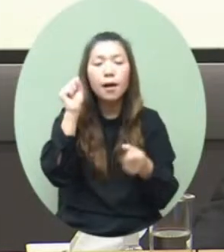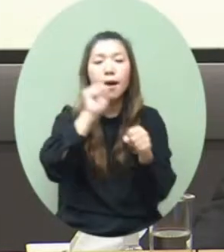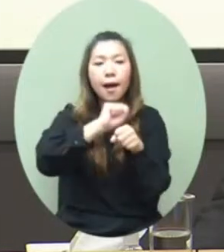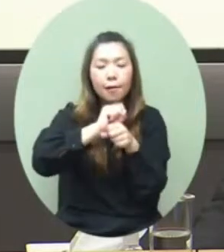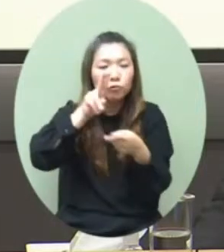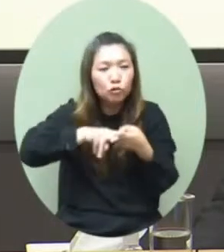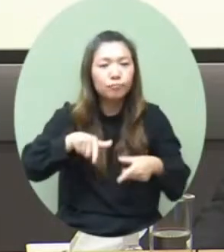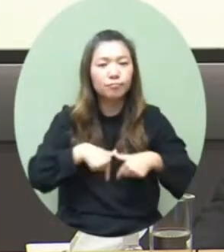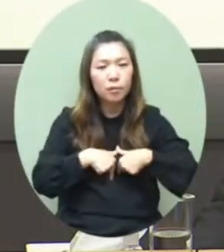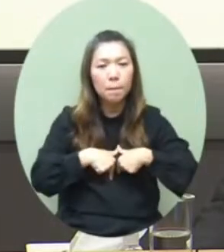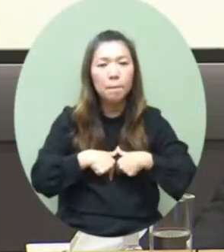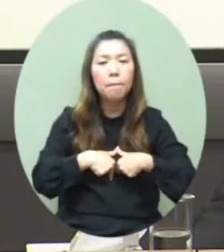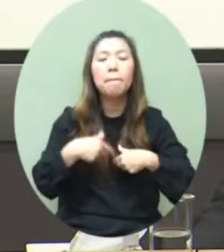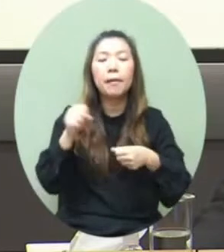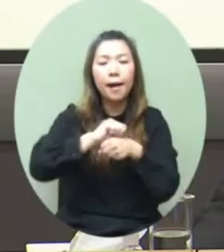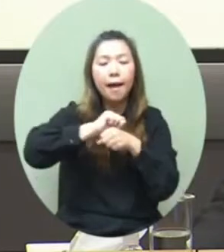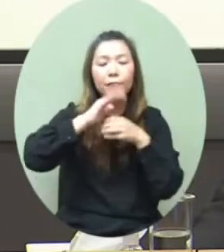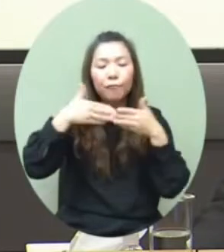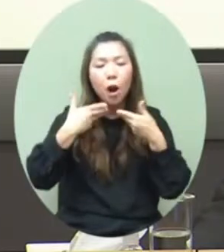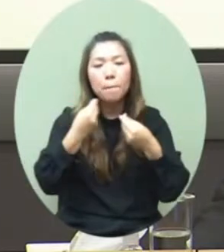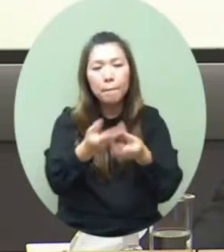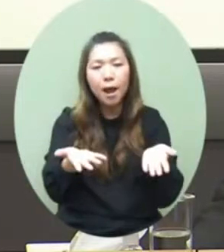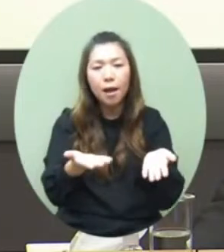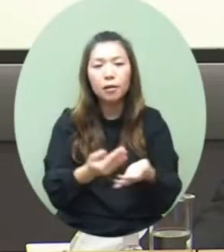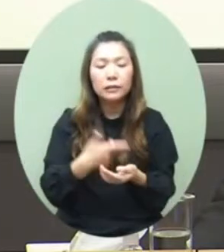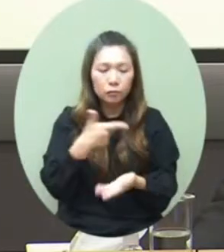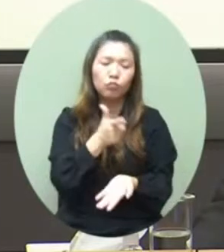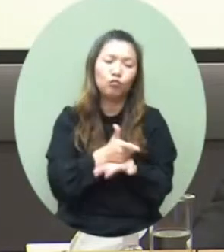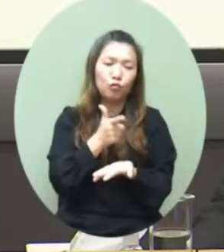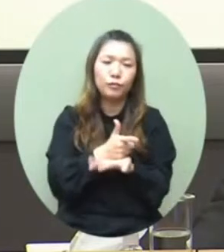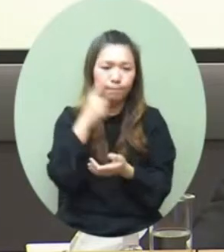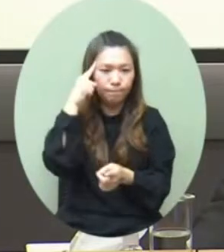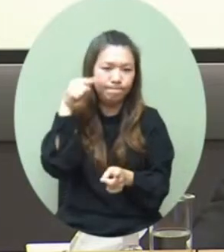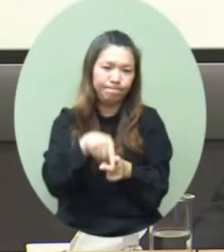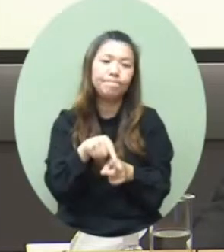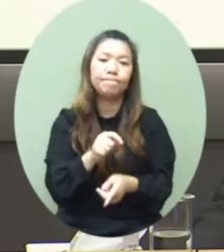be most important. And it is indeed a very difficult